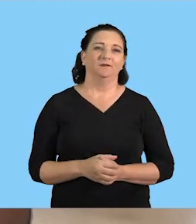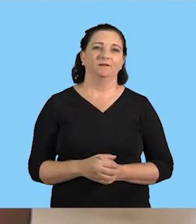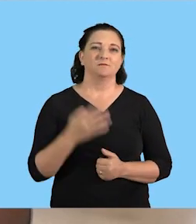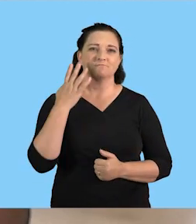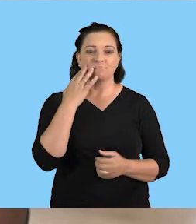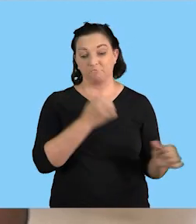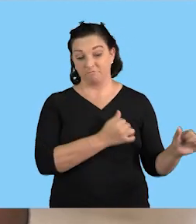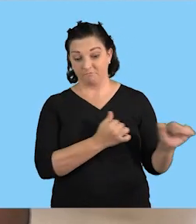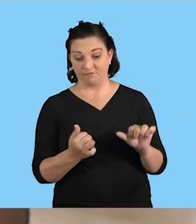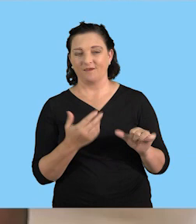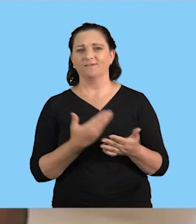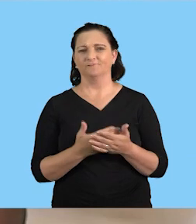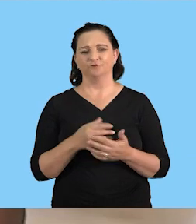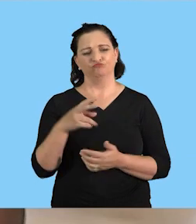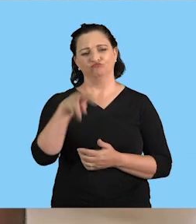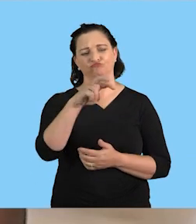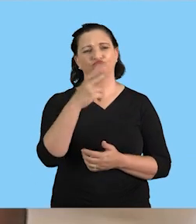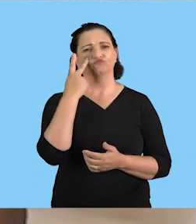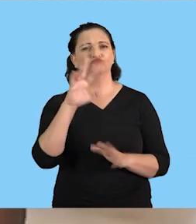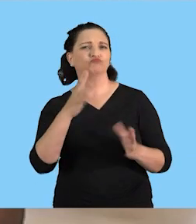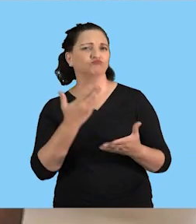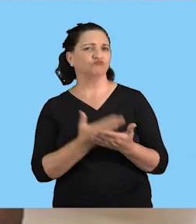come back, we're starting off with our journey on